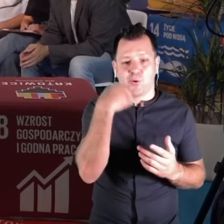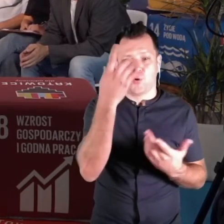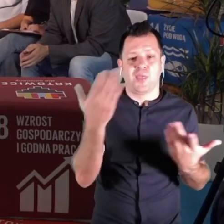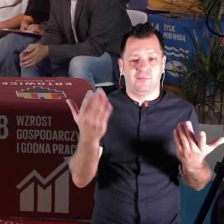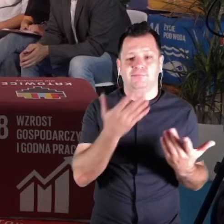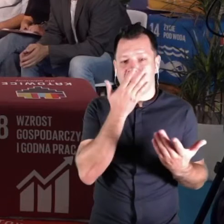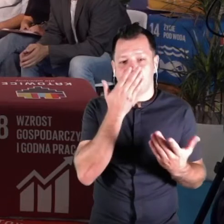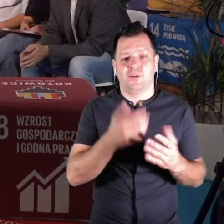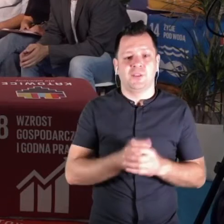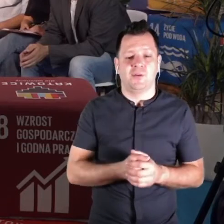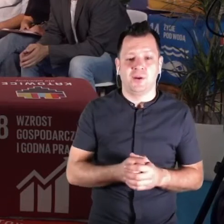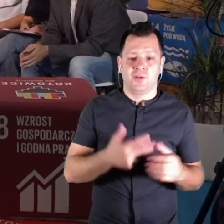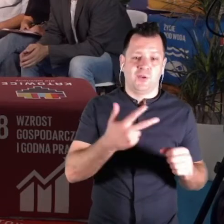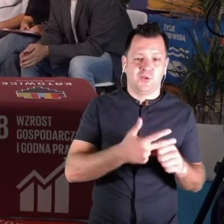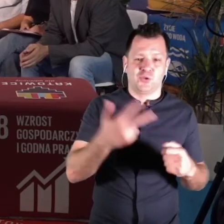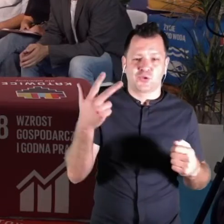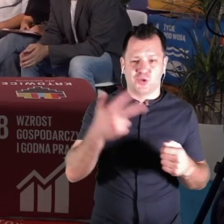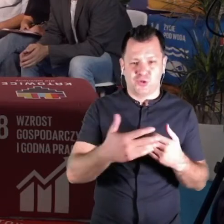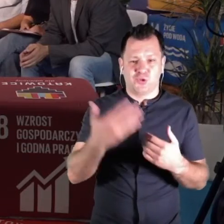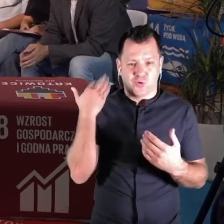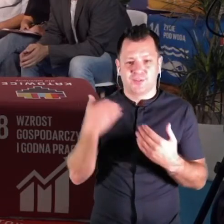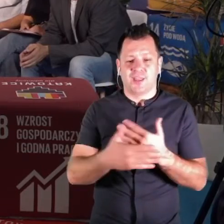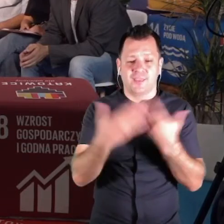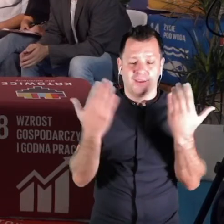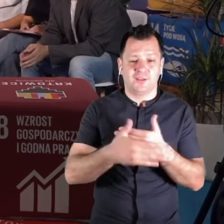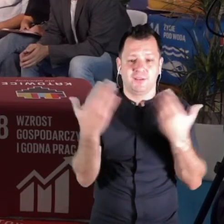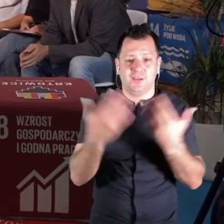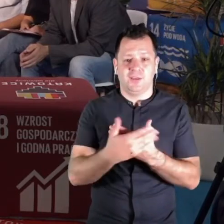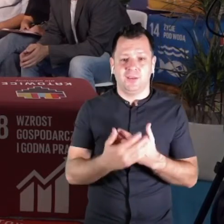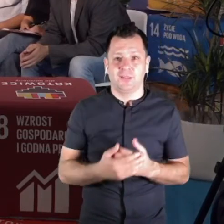kind of a drought, so maybe the trees need a special help.